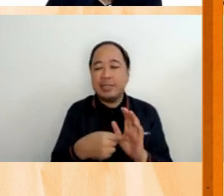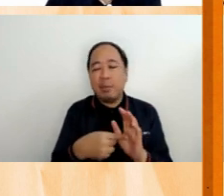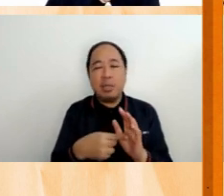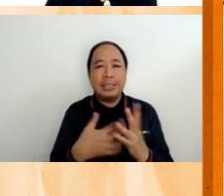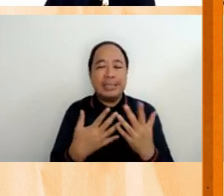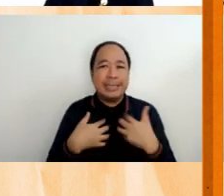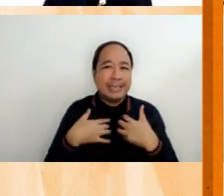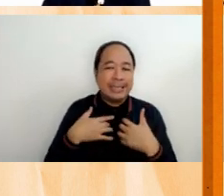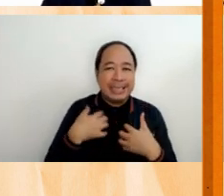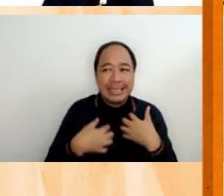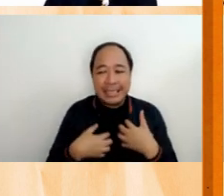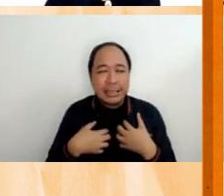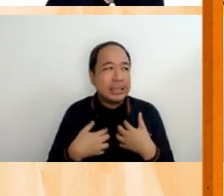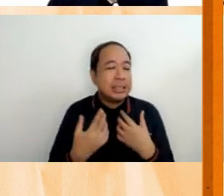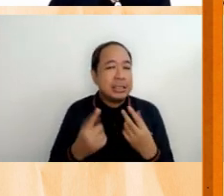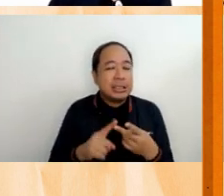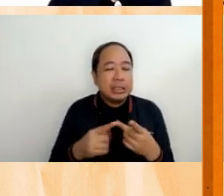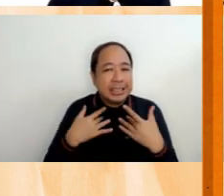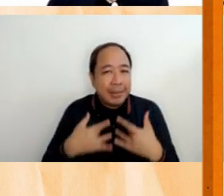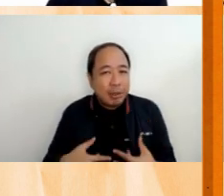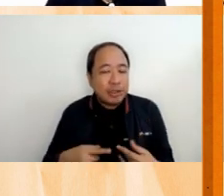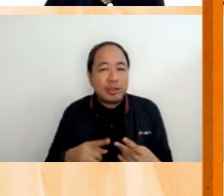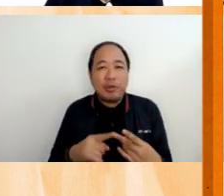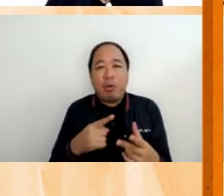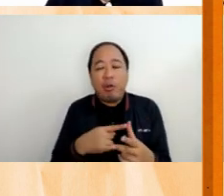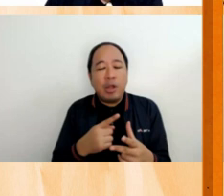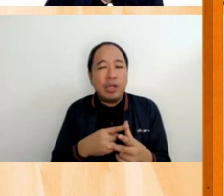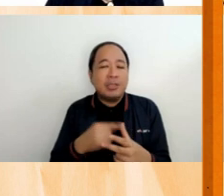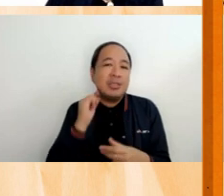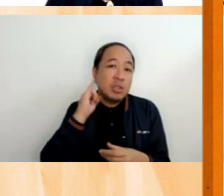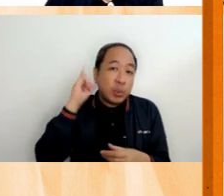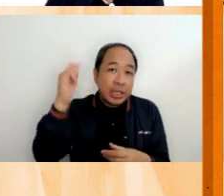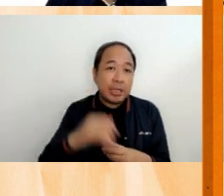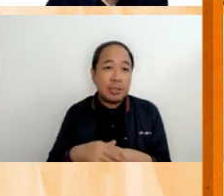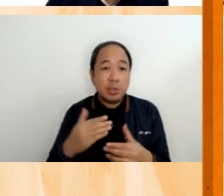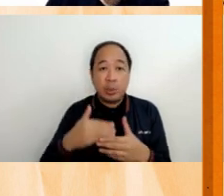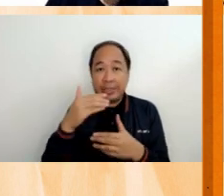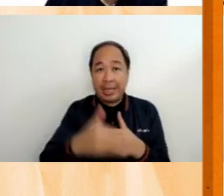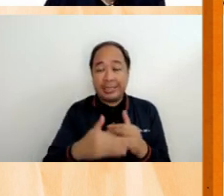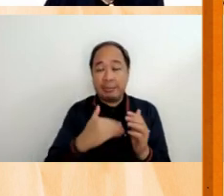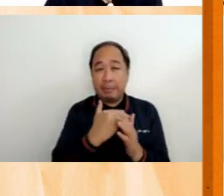about suicide prevention in schools. So this was a recent